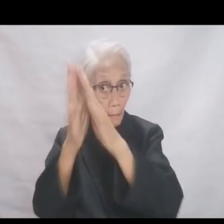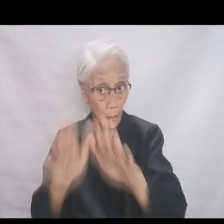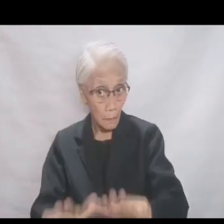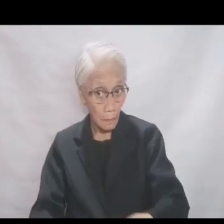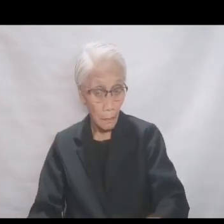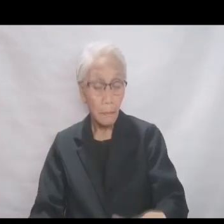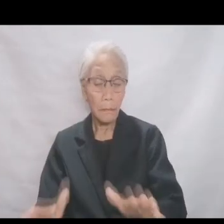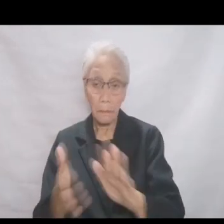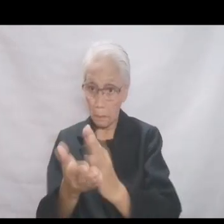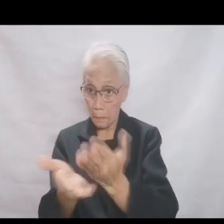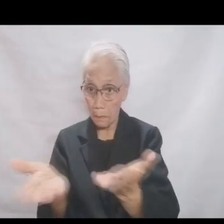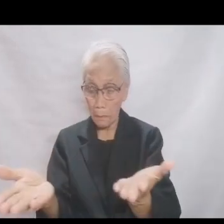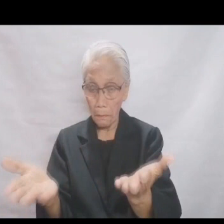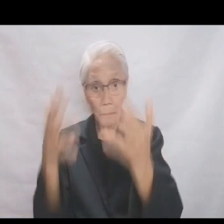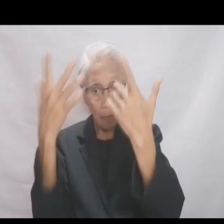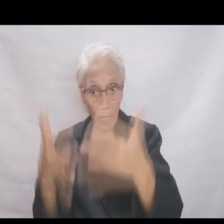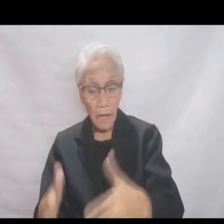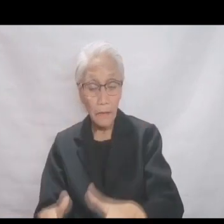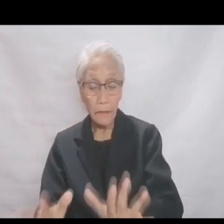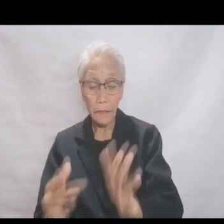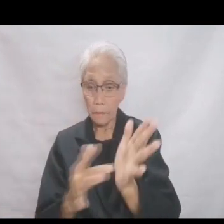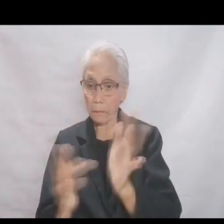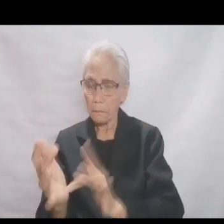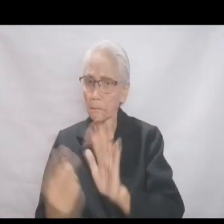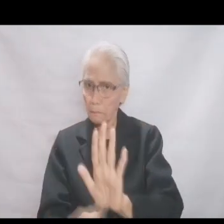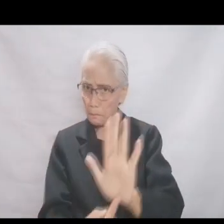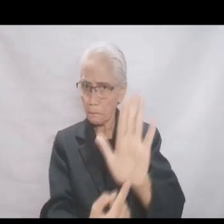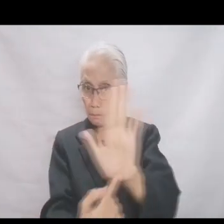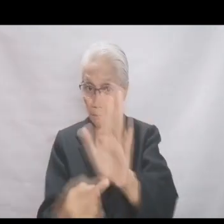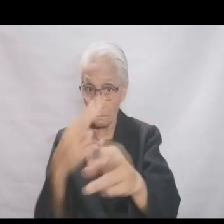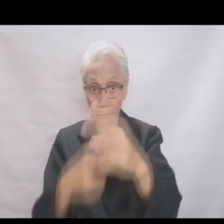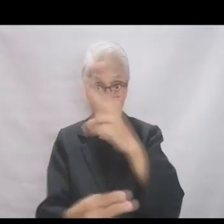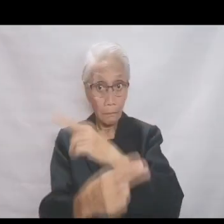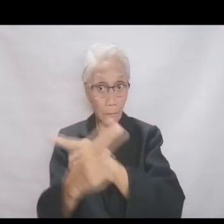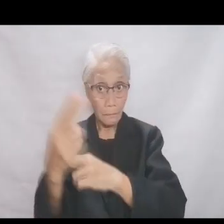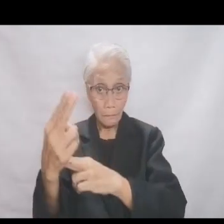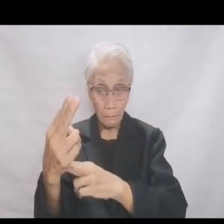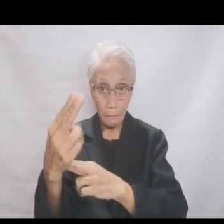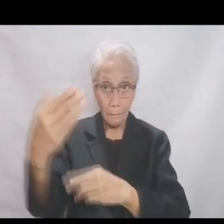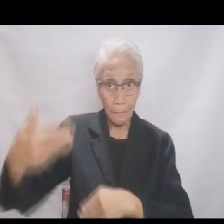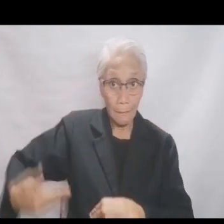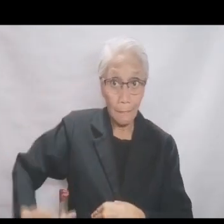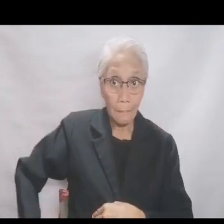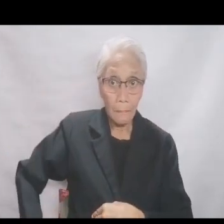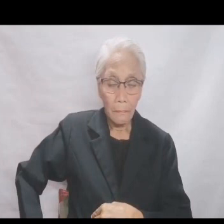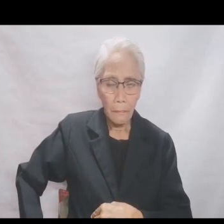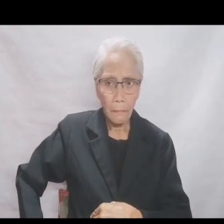"Peace be with you." When he had said this, he showed them his hands and his